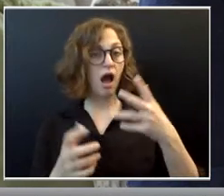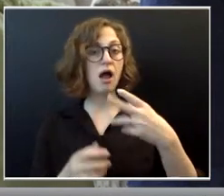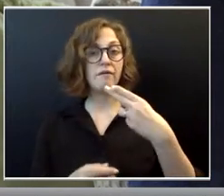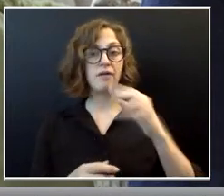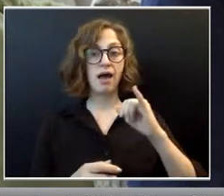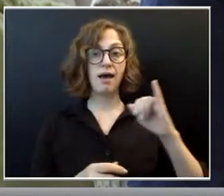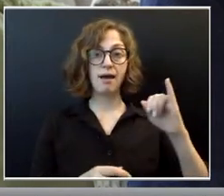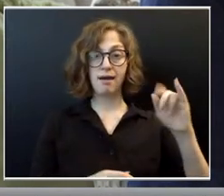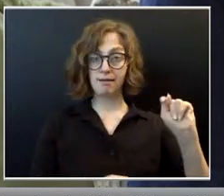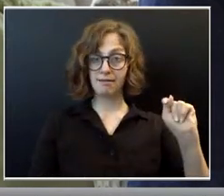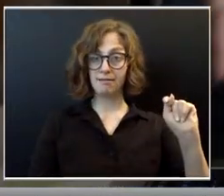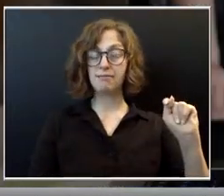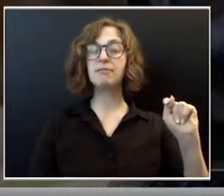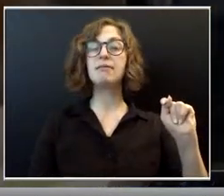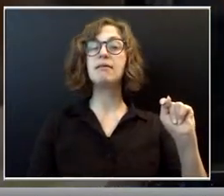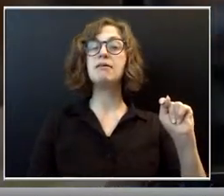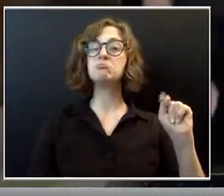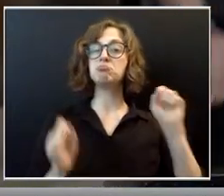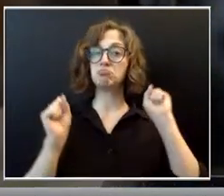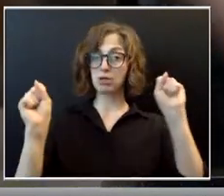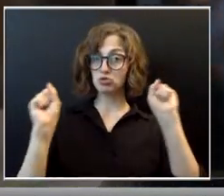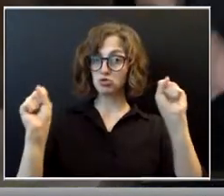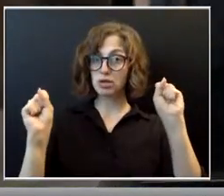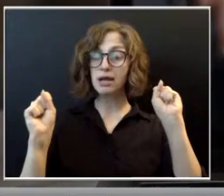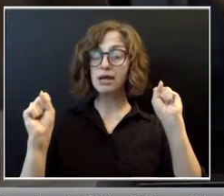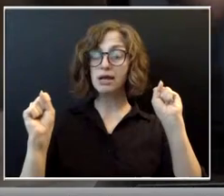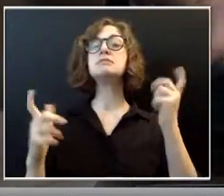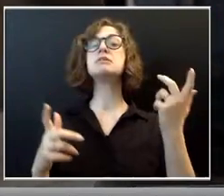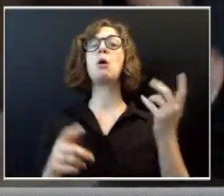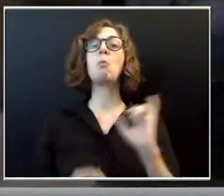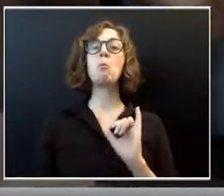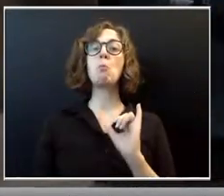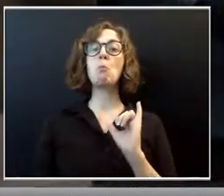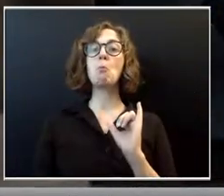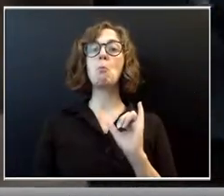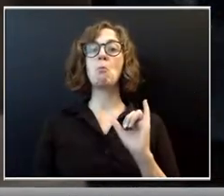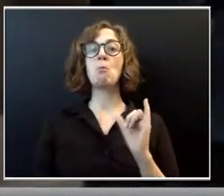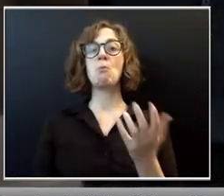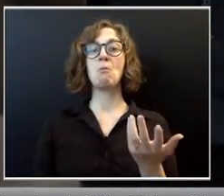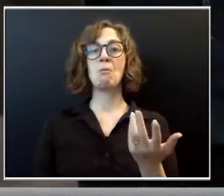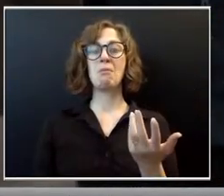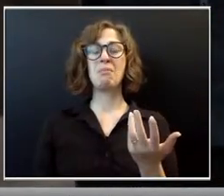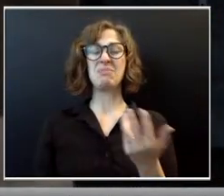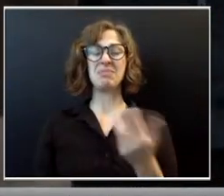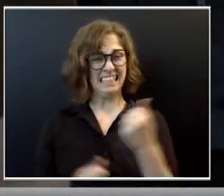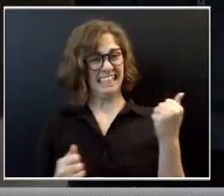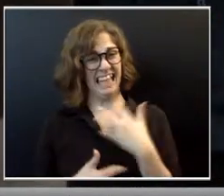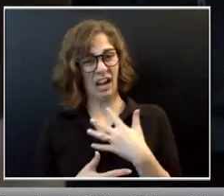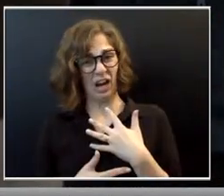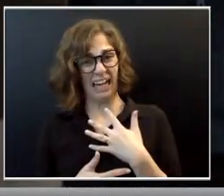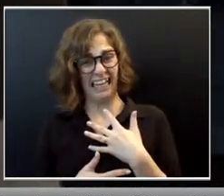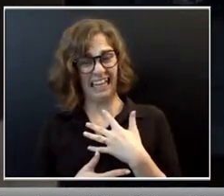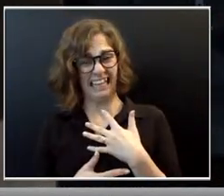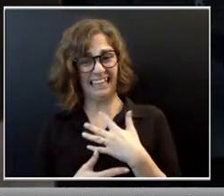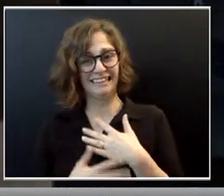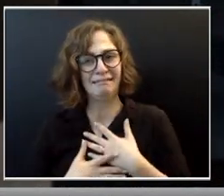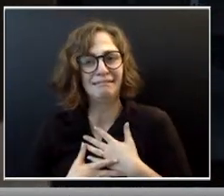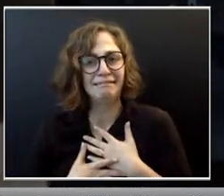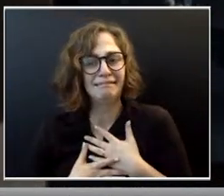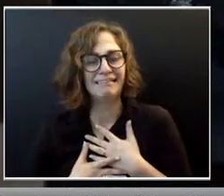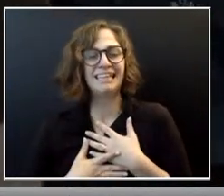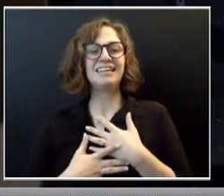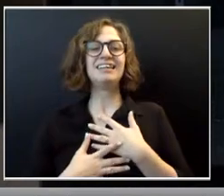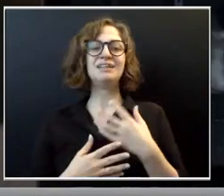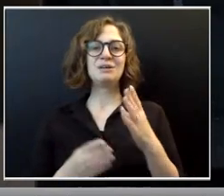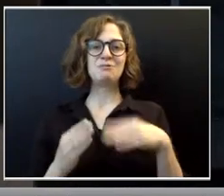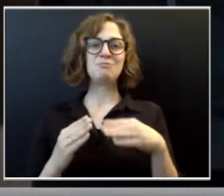training exercising routines that were pretty scary. They were much more